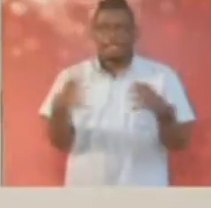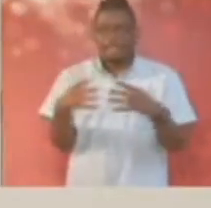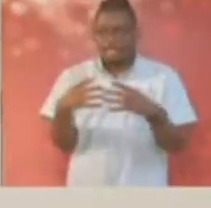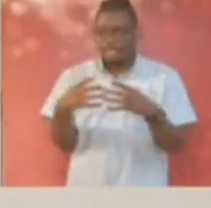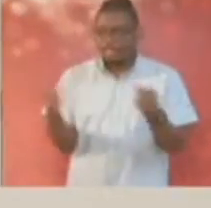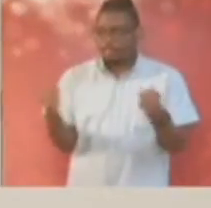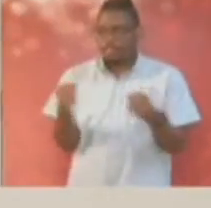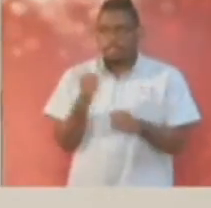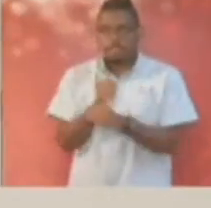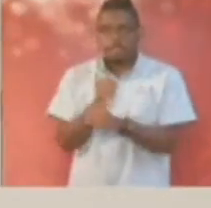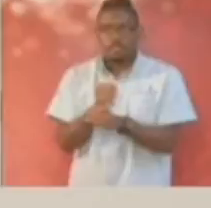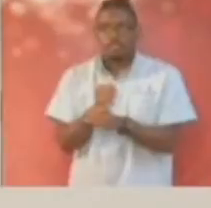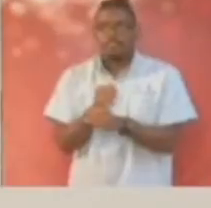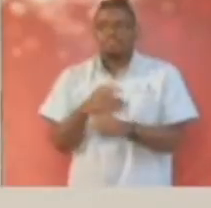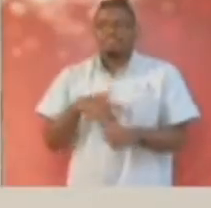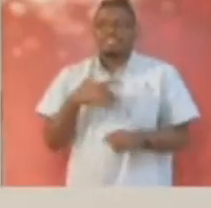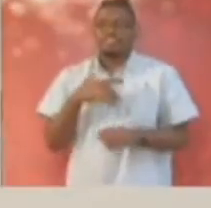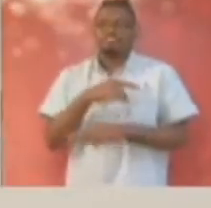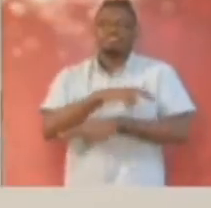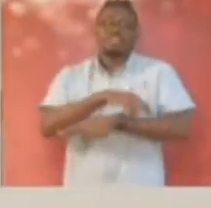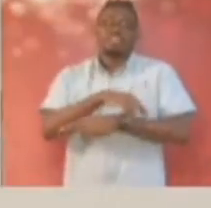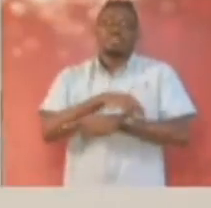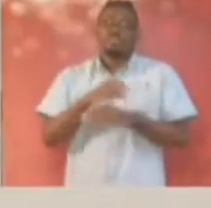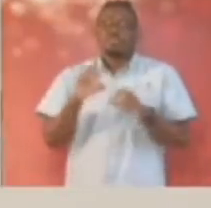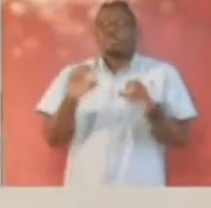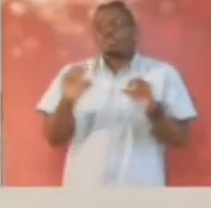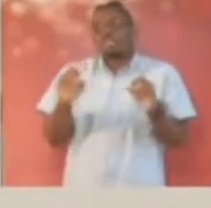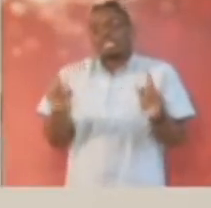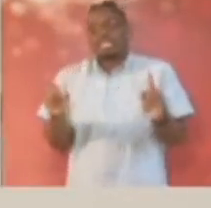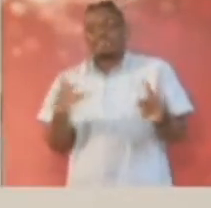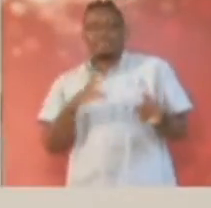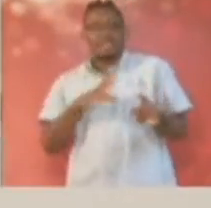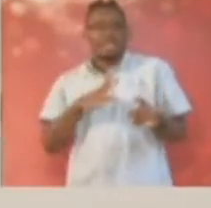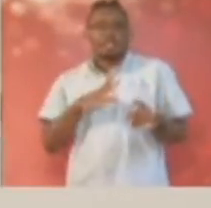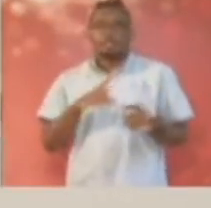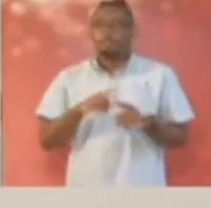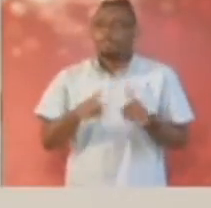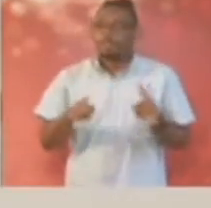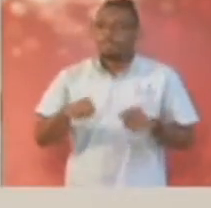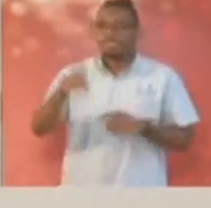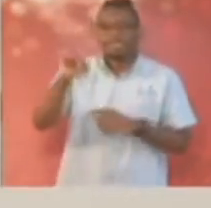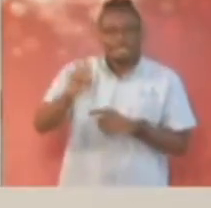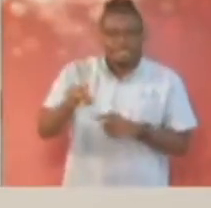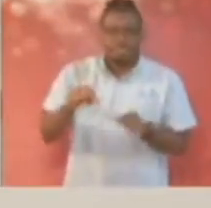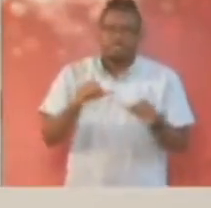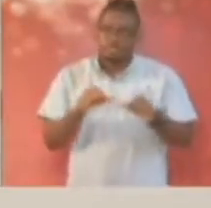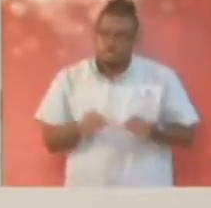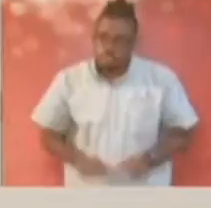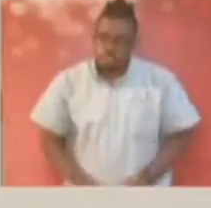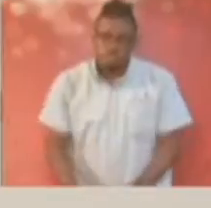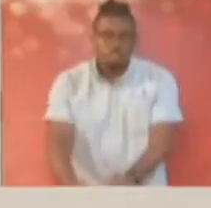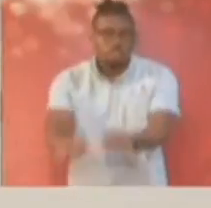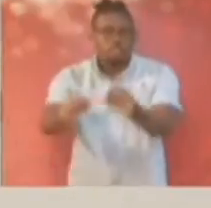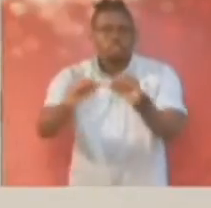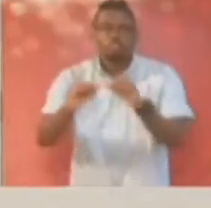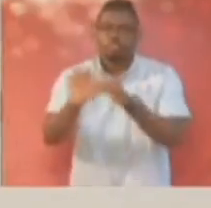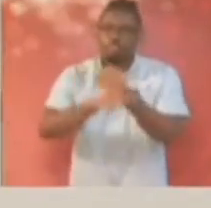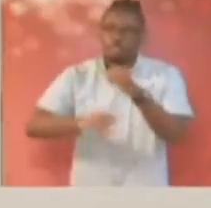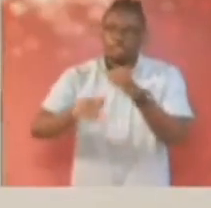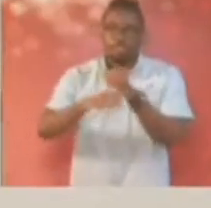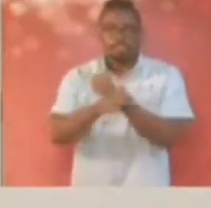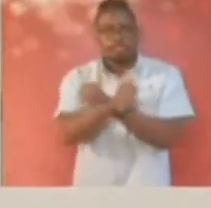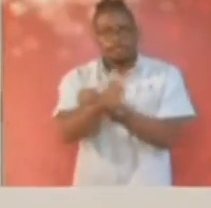If we see public health interventions working, it means we need to continue what we are doing. Now, the Ministry of Health does have, through